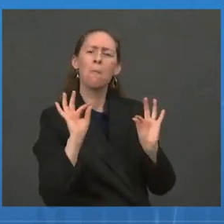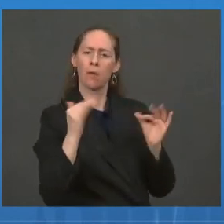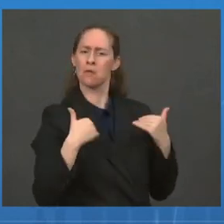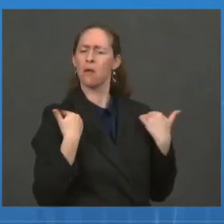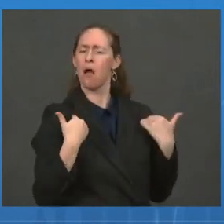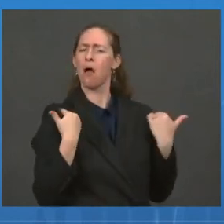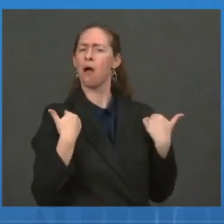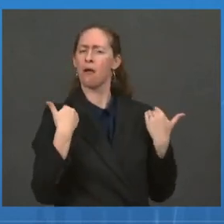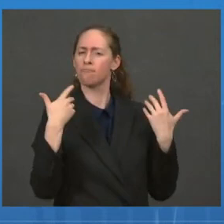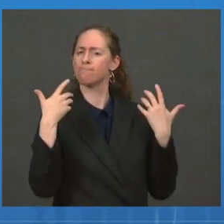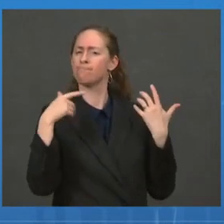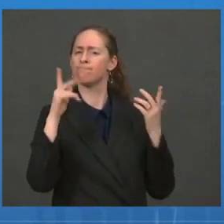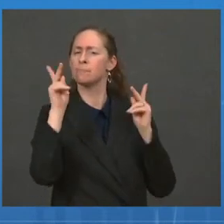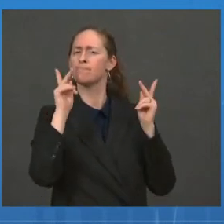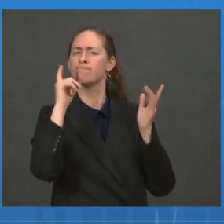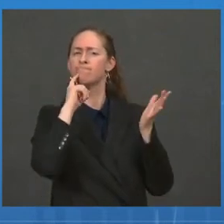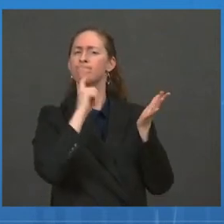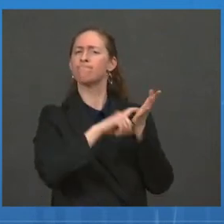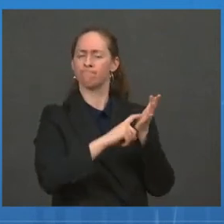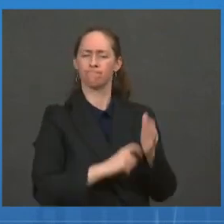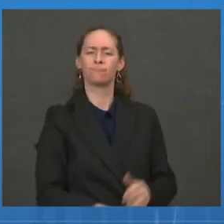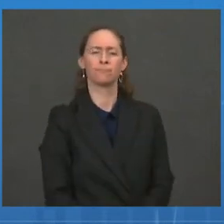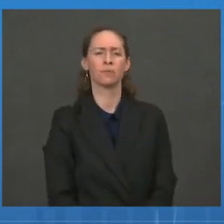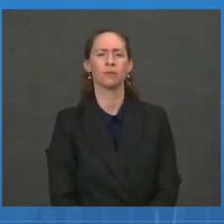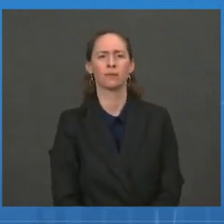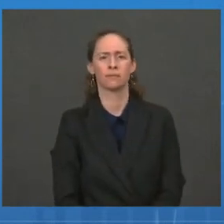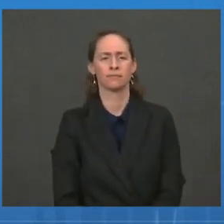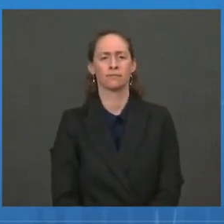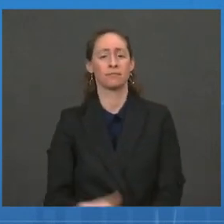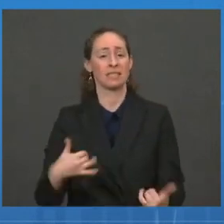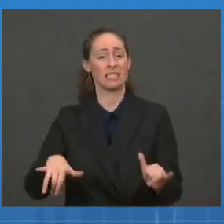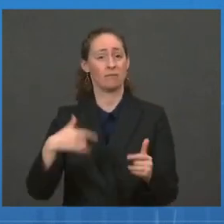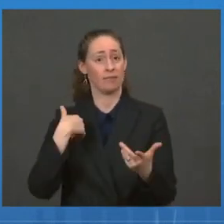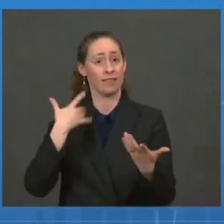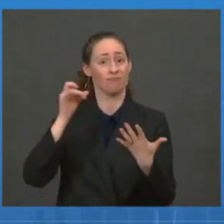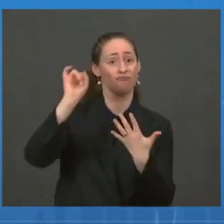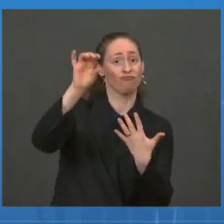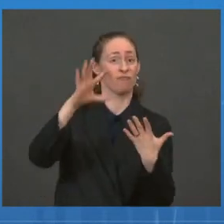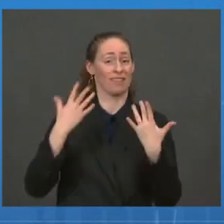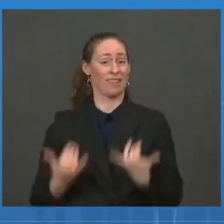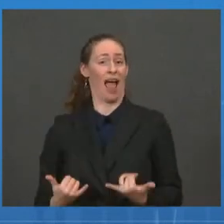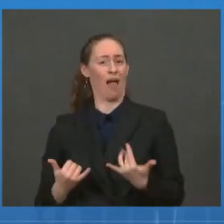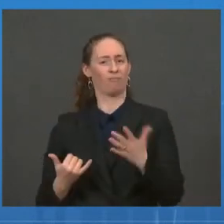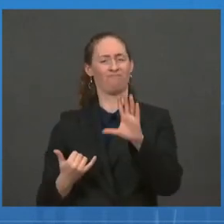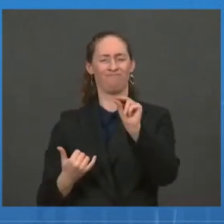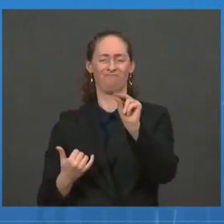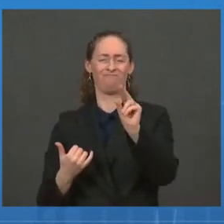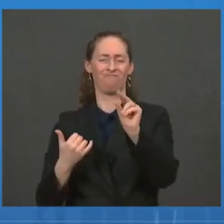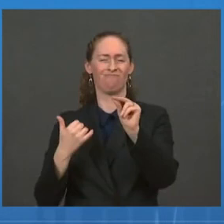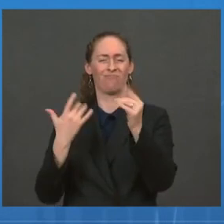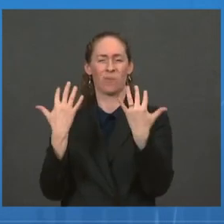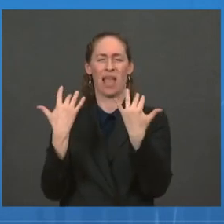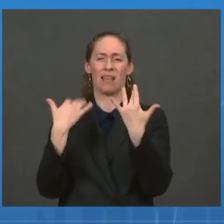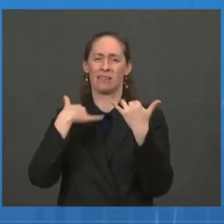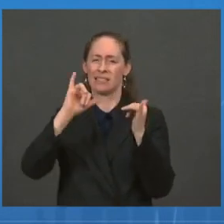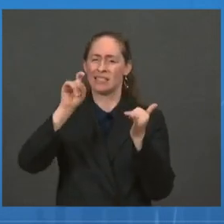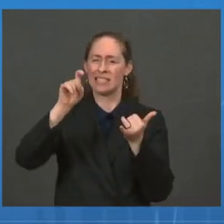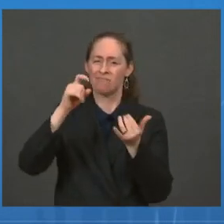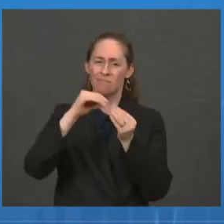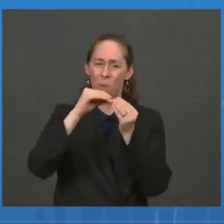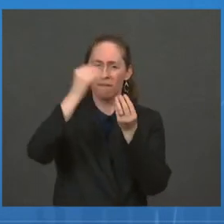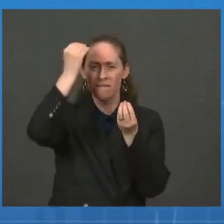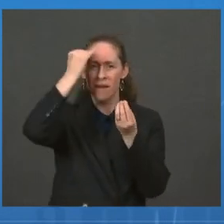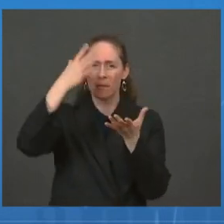level of severity is we dr wilinski and i specifically asked our south african colleagues that on the most